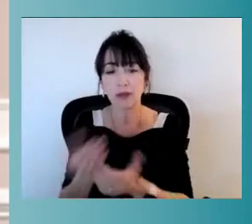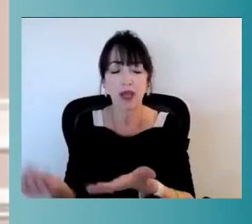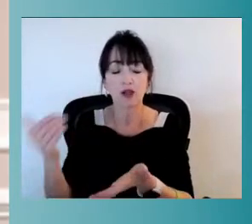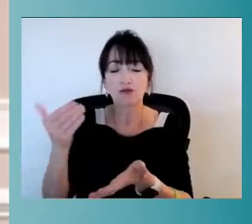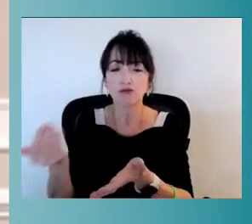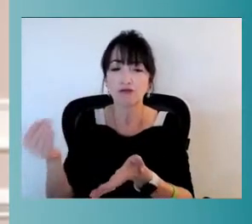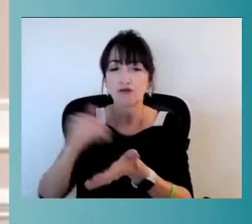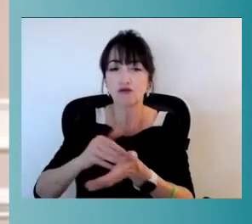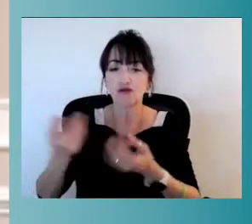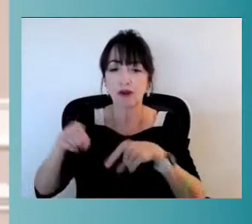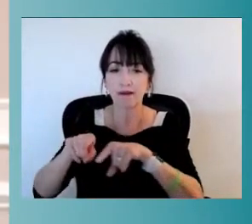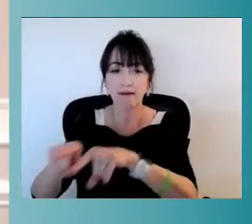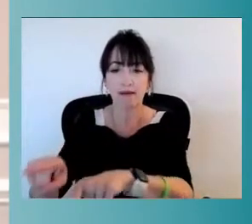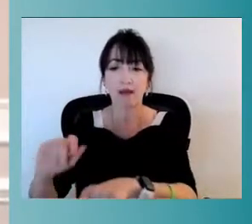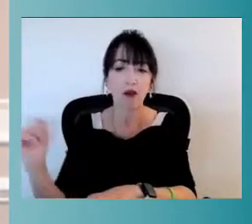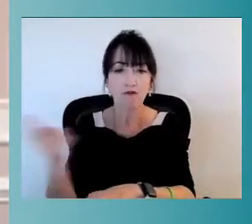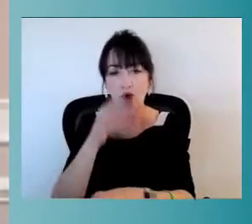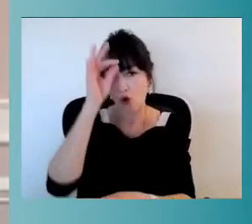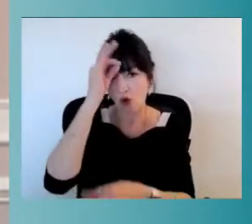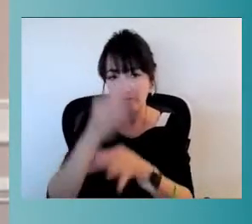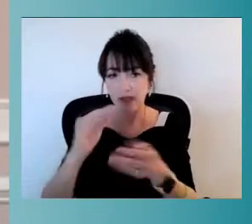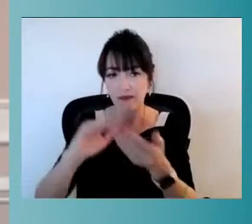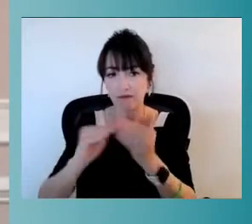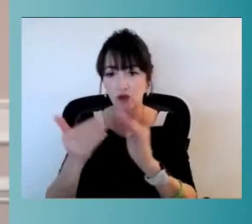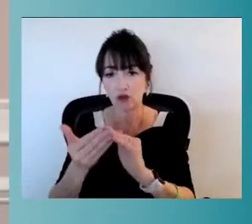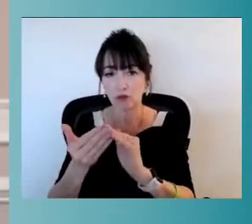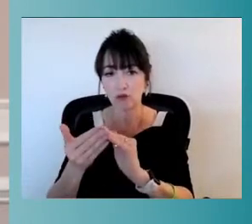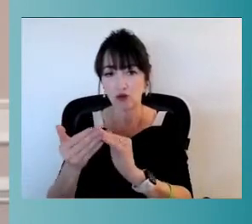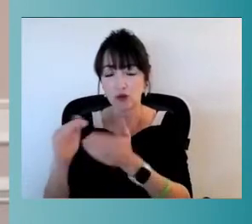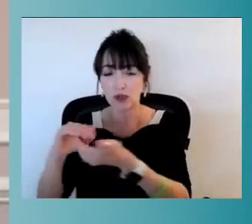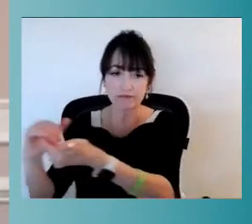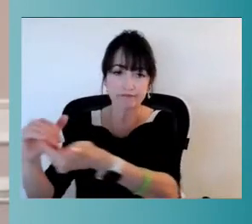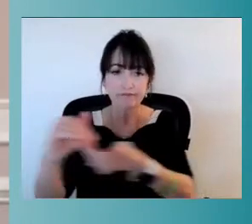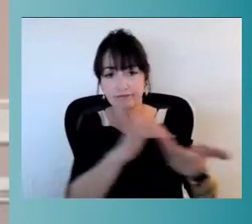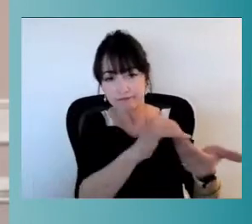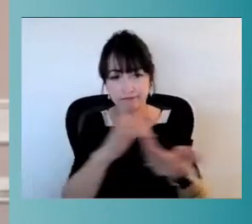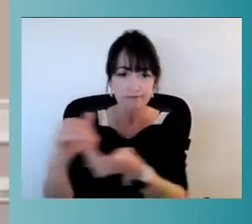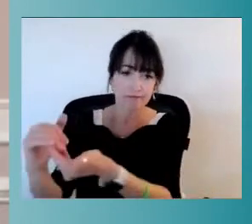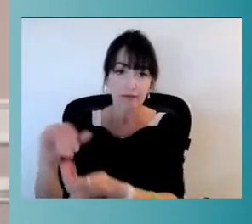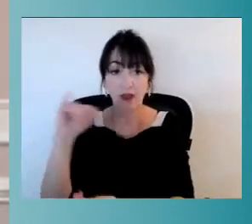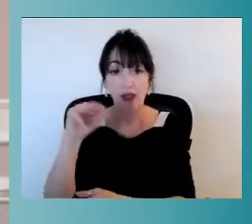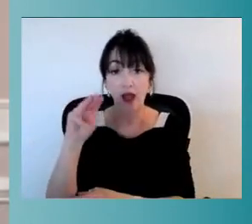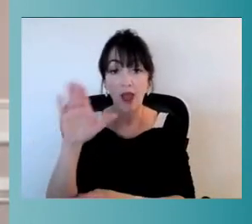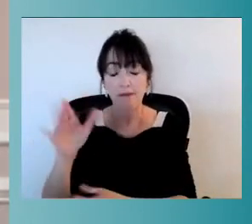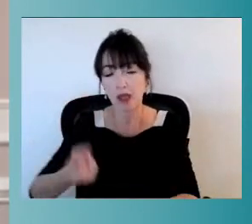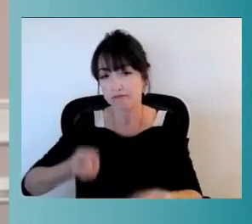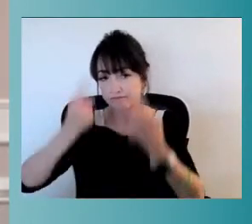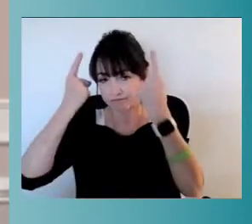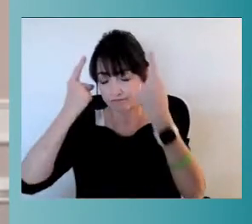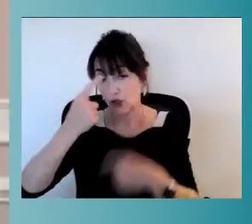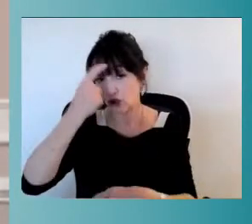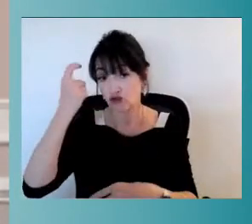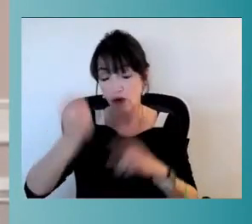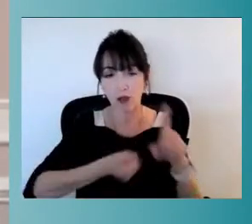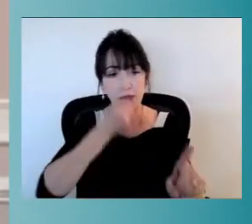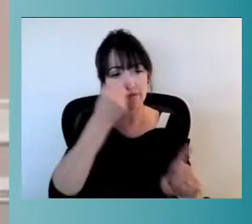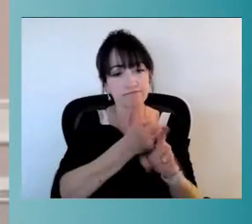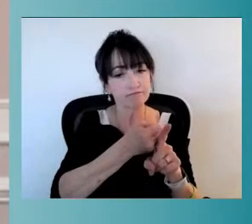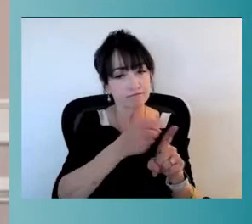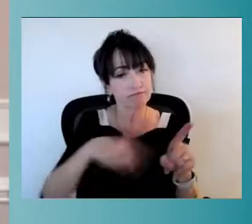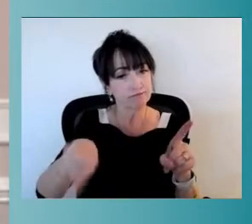of all faith communities they are associated with. IMAC understands how trauma impacts the faith